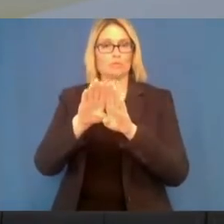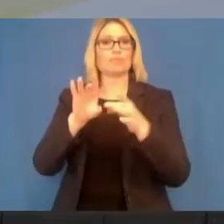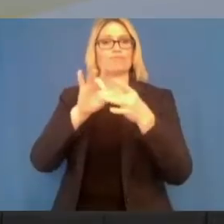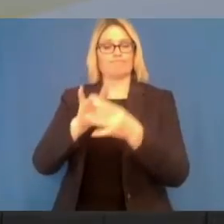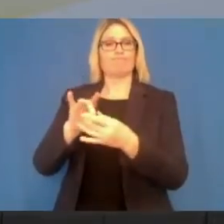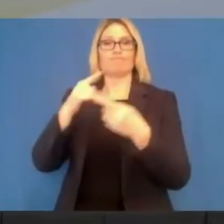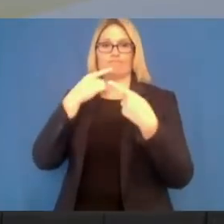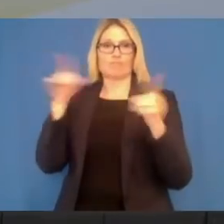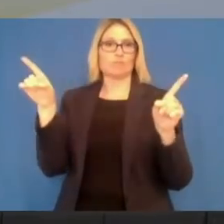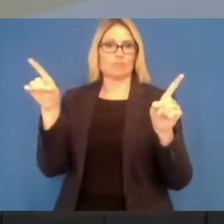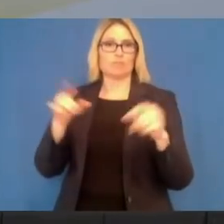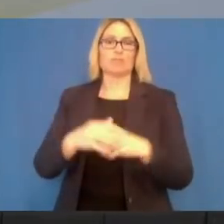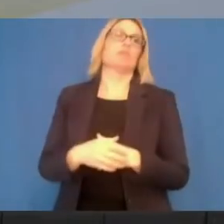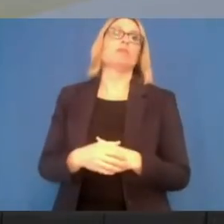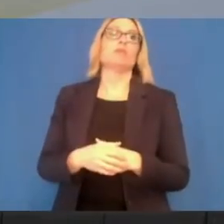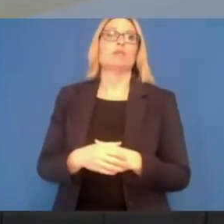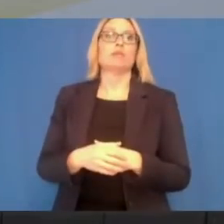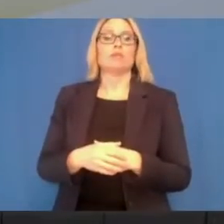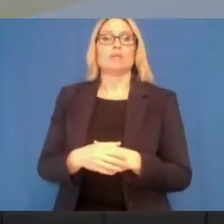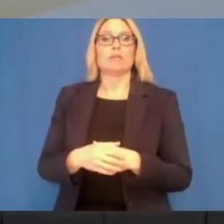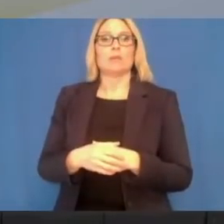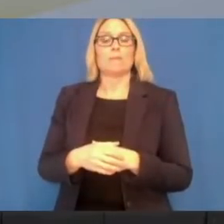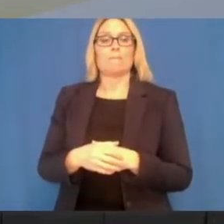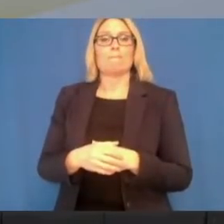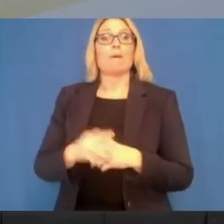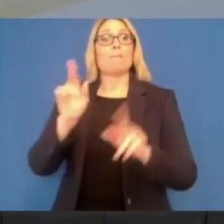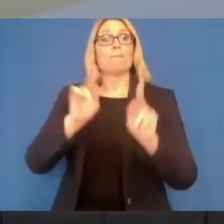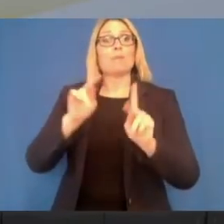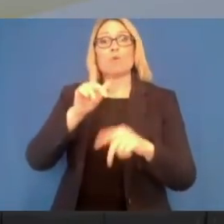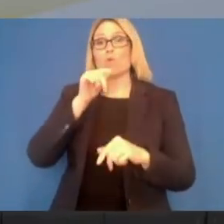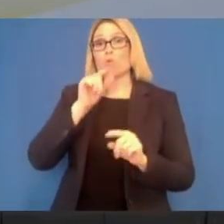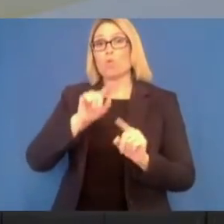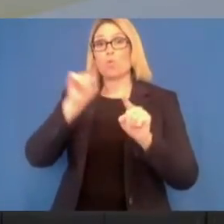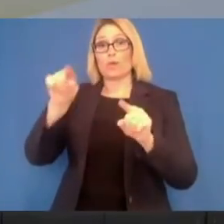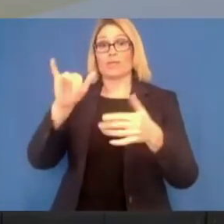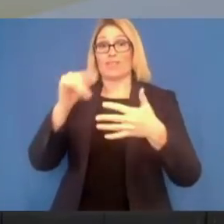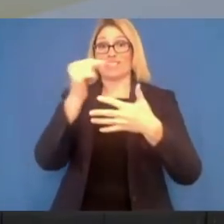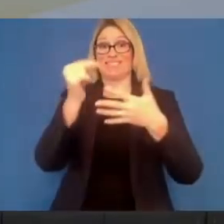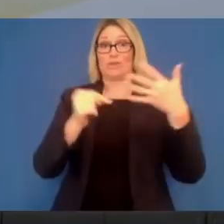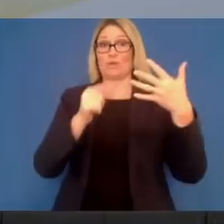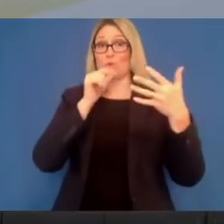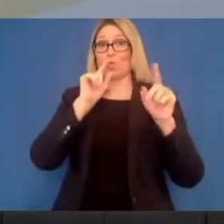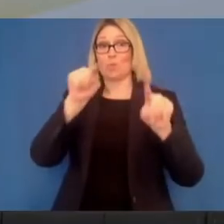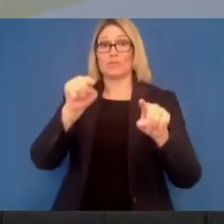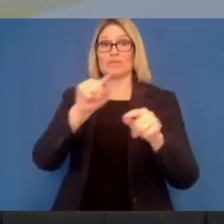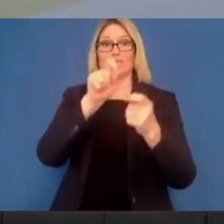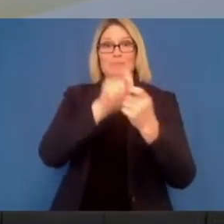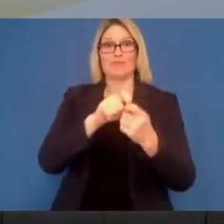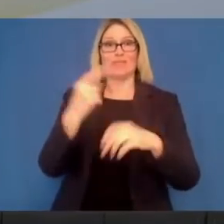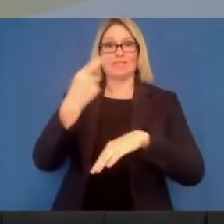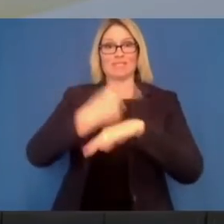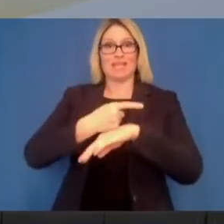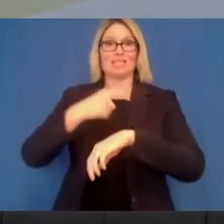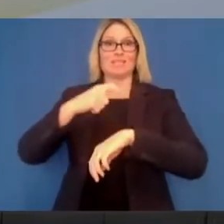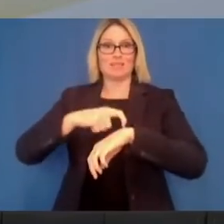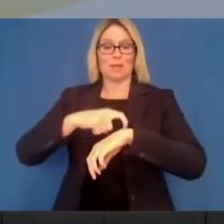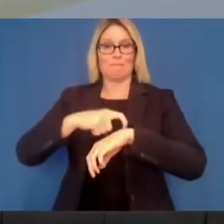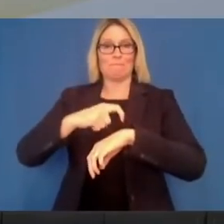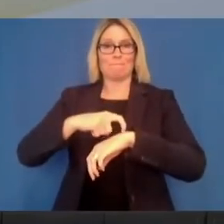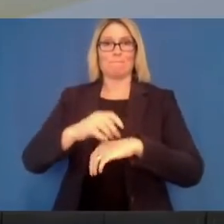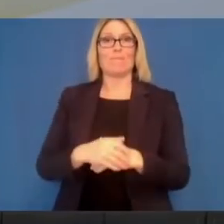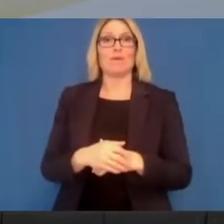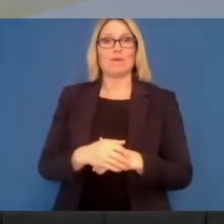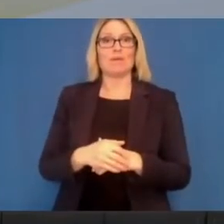announce. Individuals who were at any of the following locations on the specified dates and times, and we